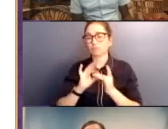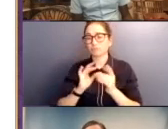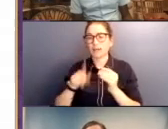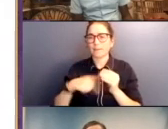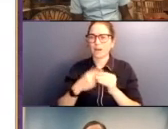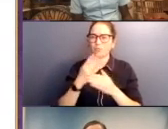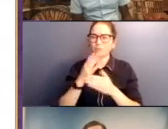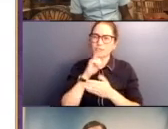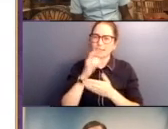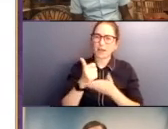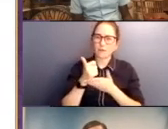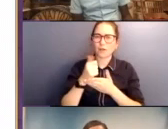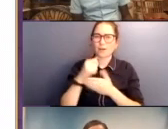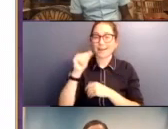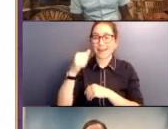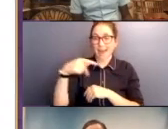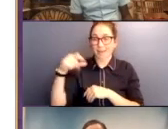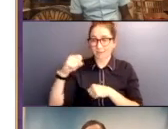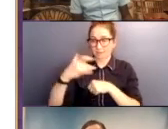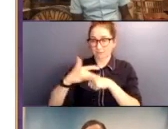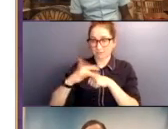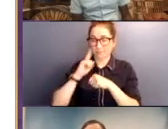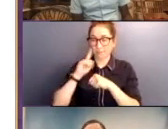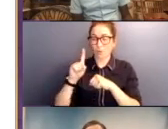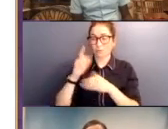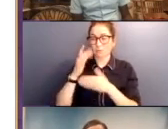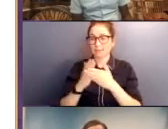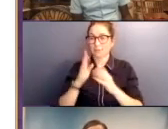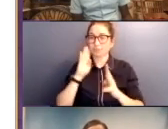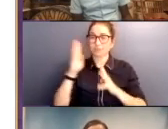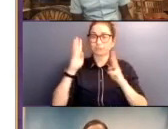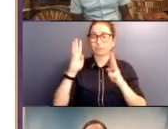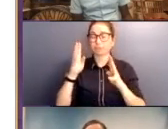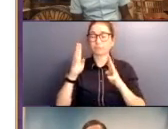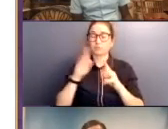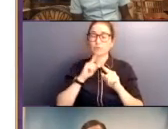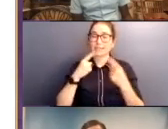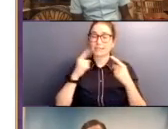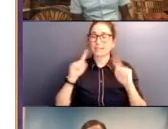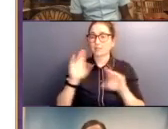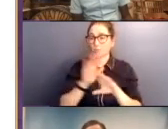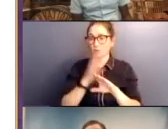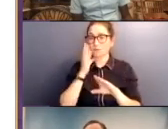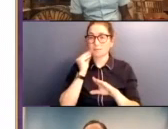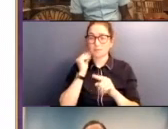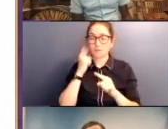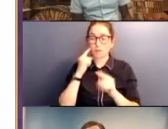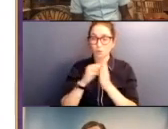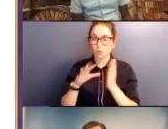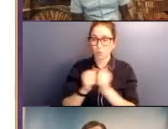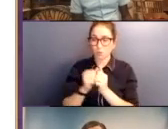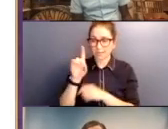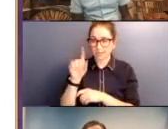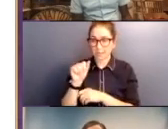some really helpful apps that are out there to create some successful music experiences for our students with disabilities. There are many